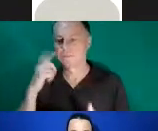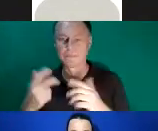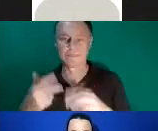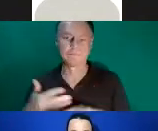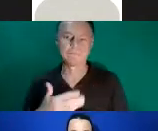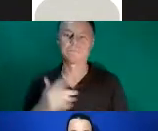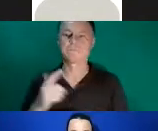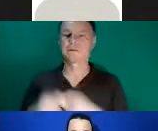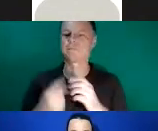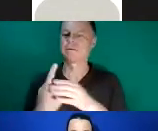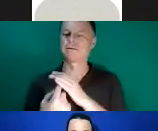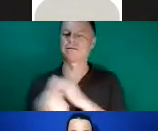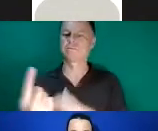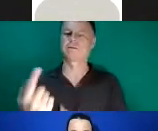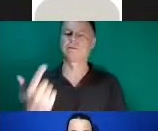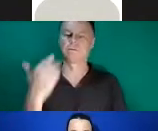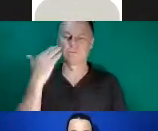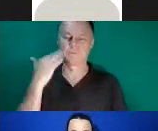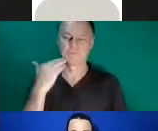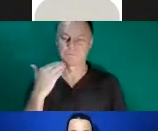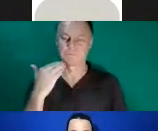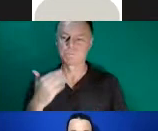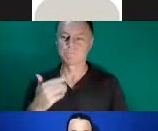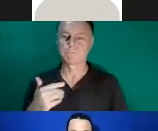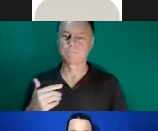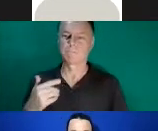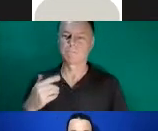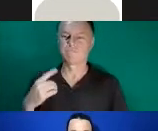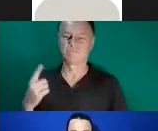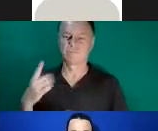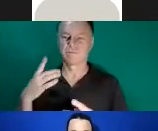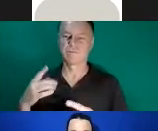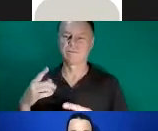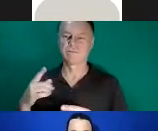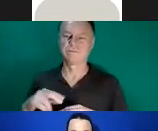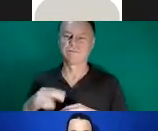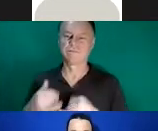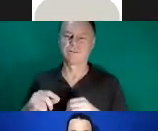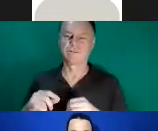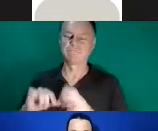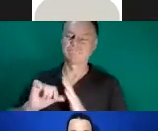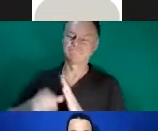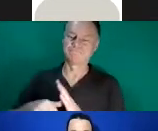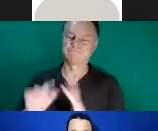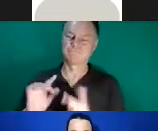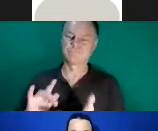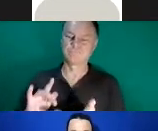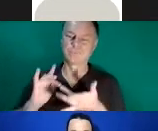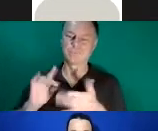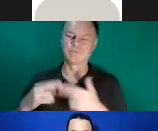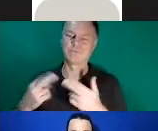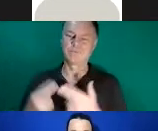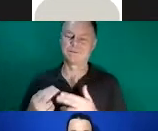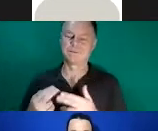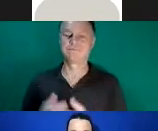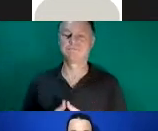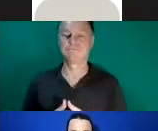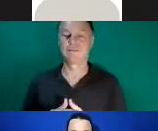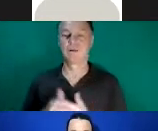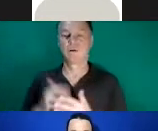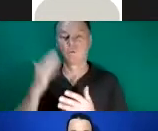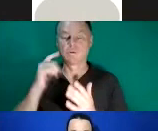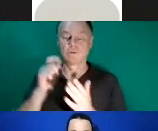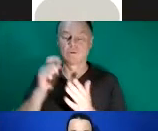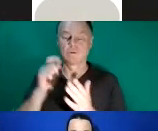an independent life, free from their often conservative and restrictive families. Letters from women to